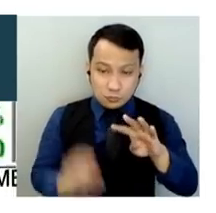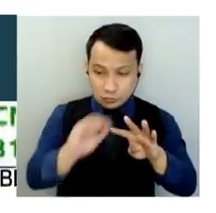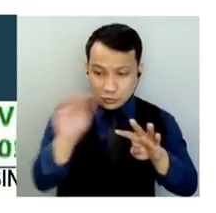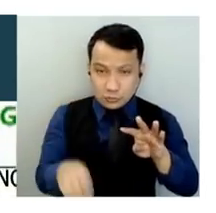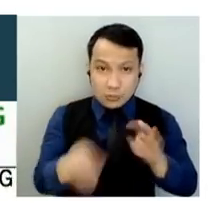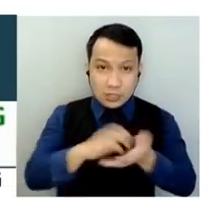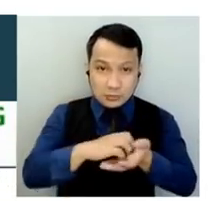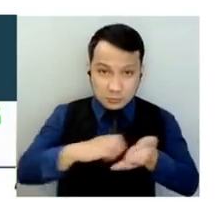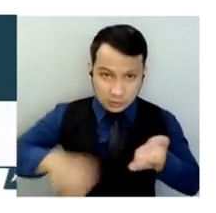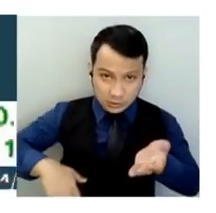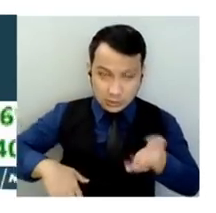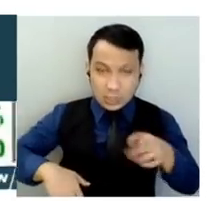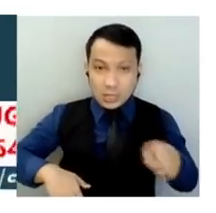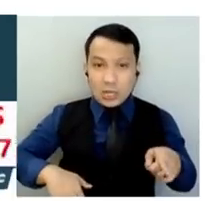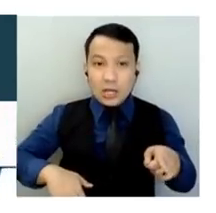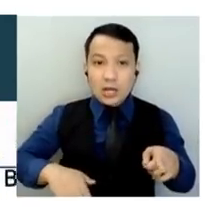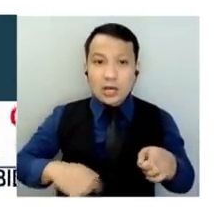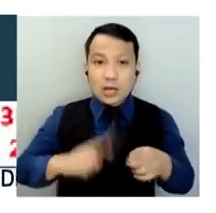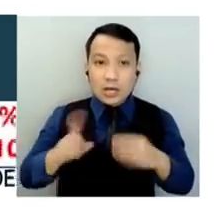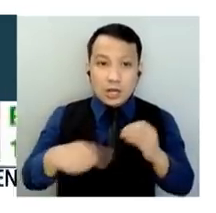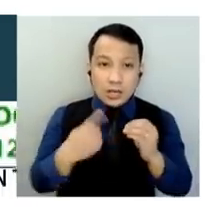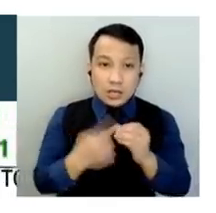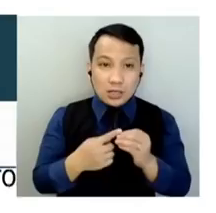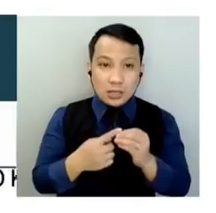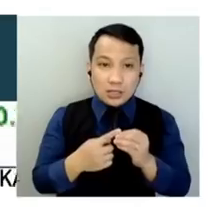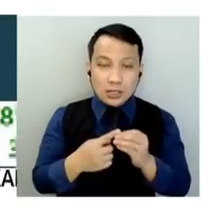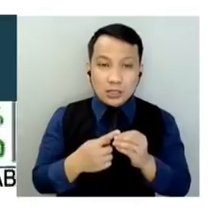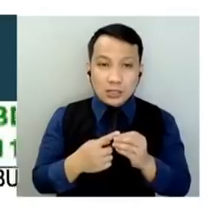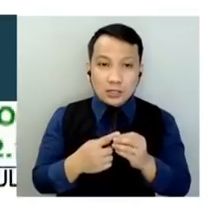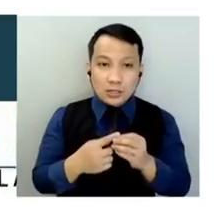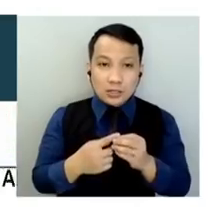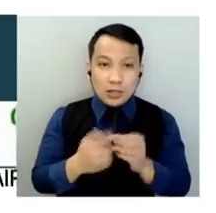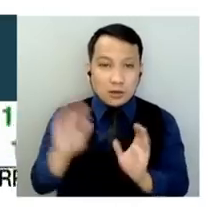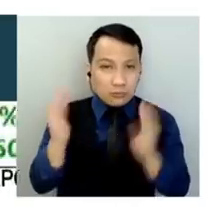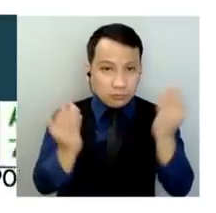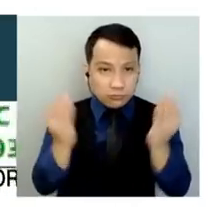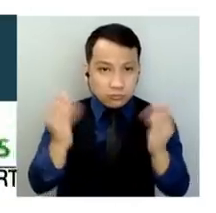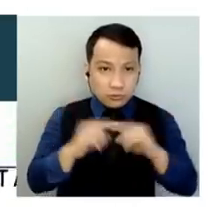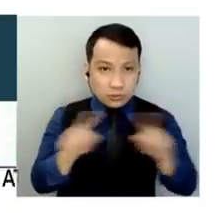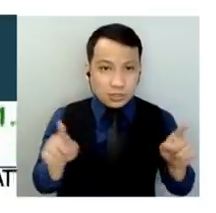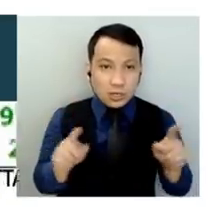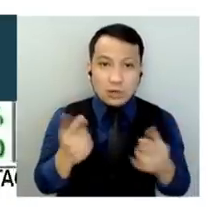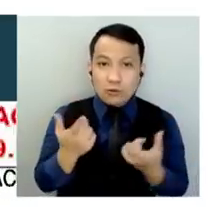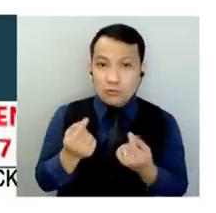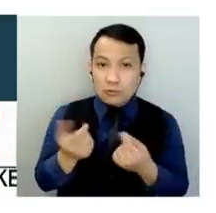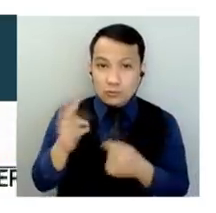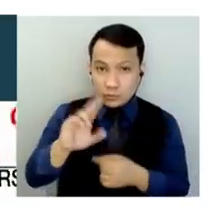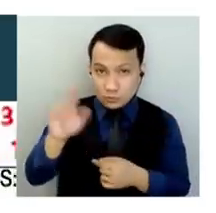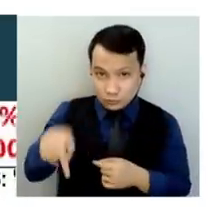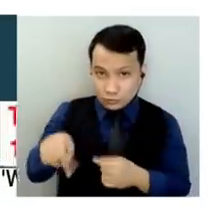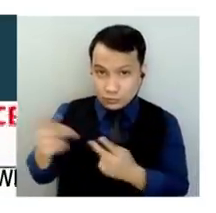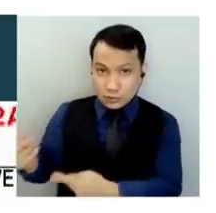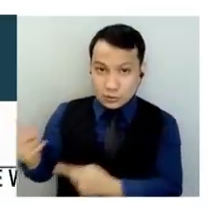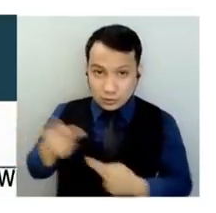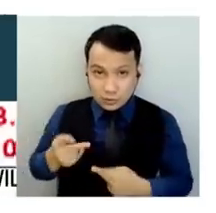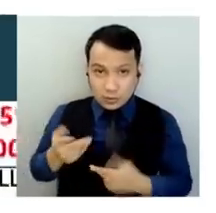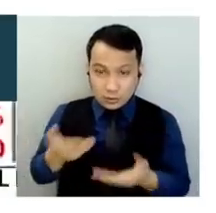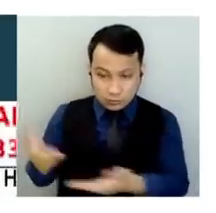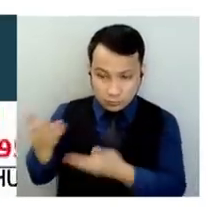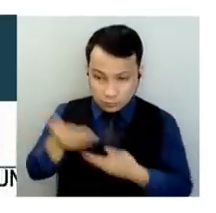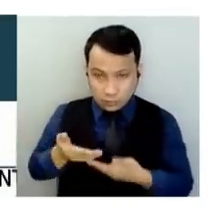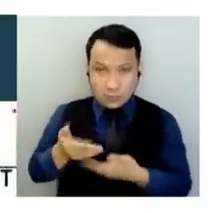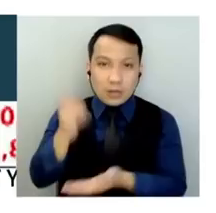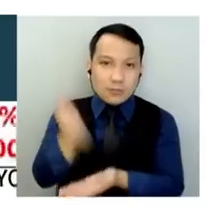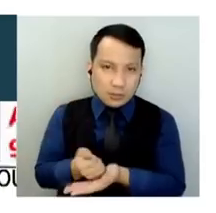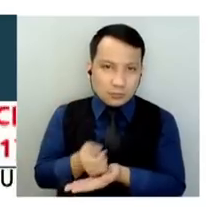reduction is a comparison between what UP proposed versus what was approved.